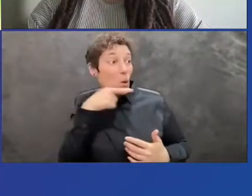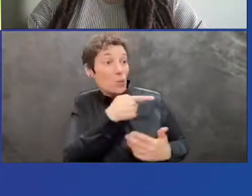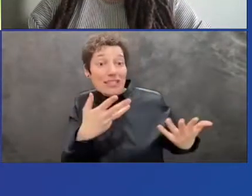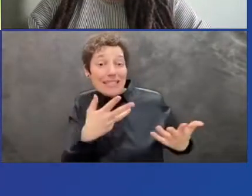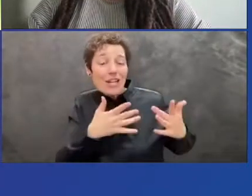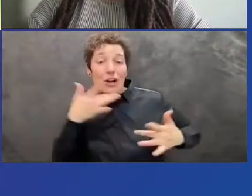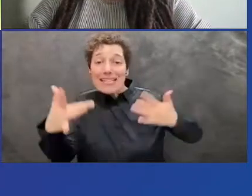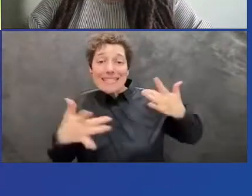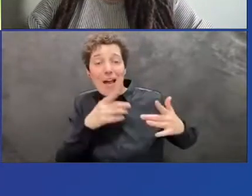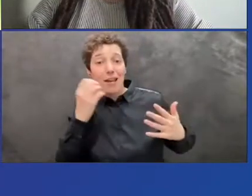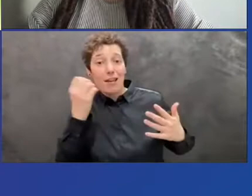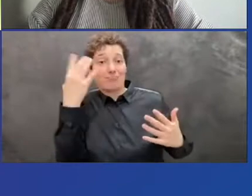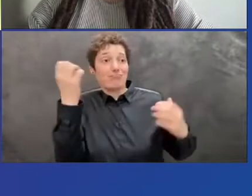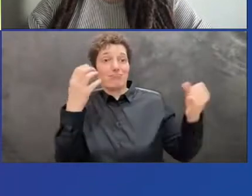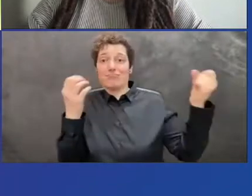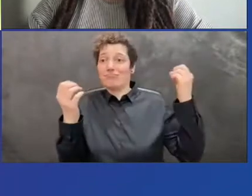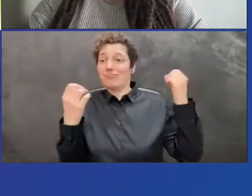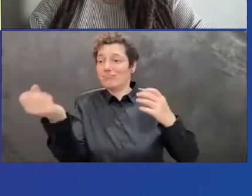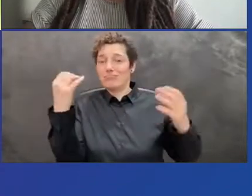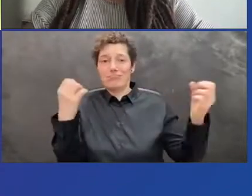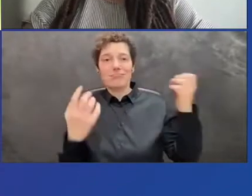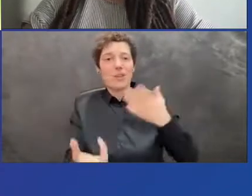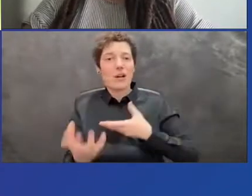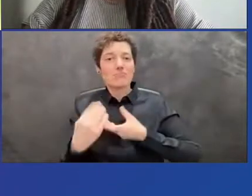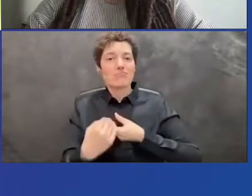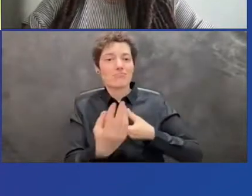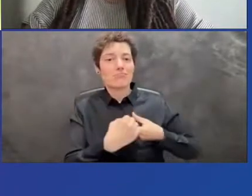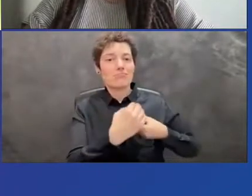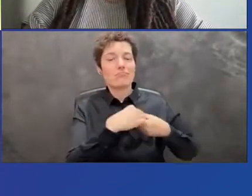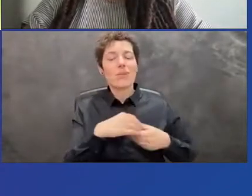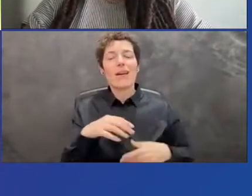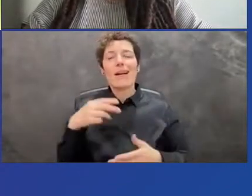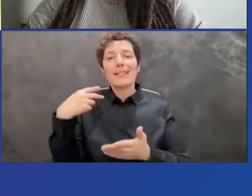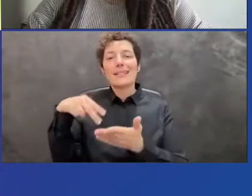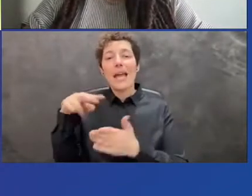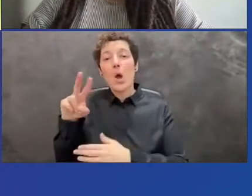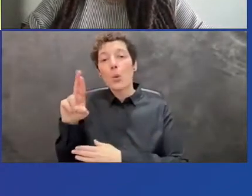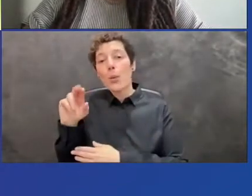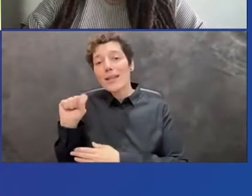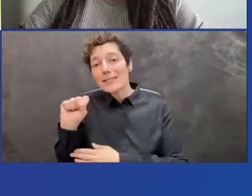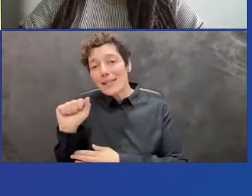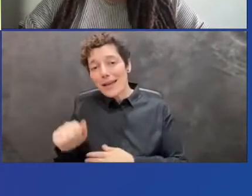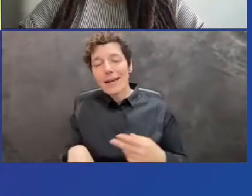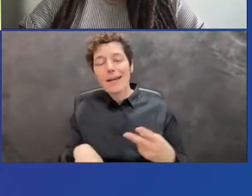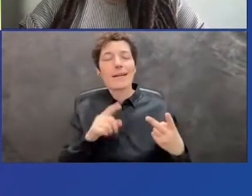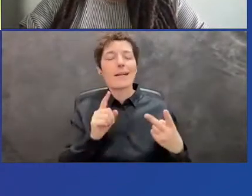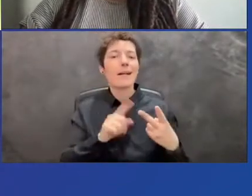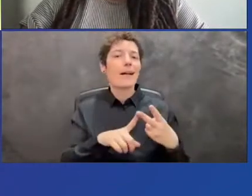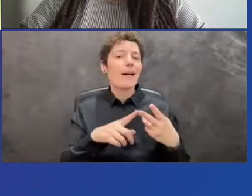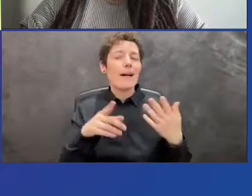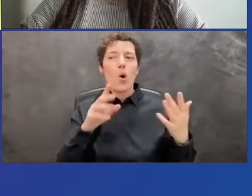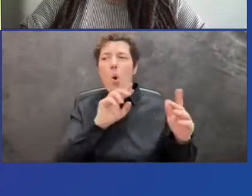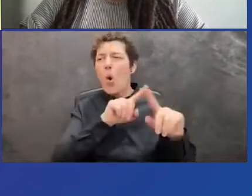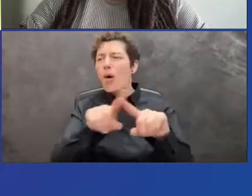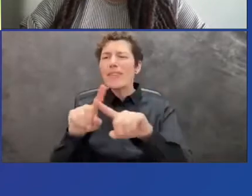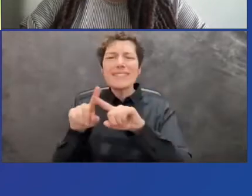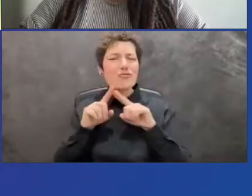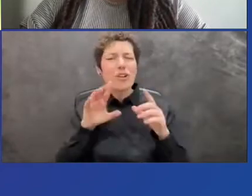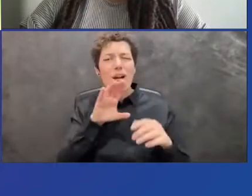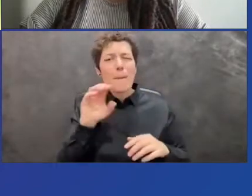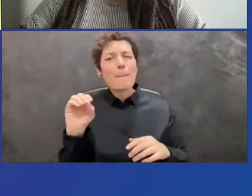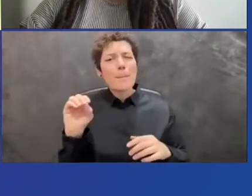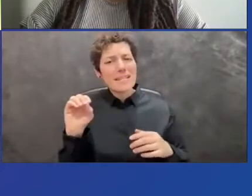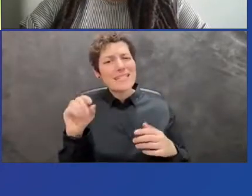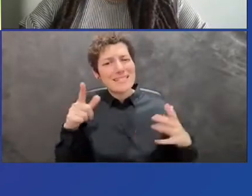And so Dance USA, Dance NYC, IABD, other dance companies, they rallied and they were like, this is